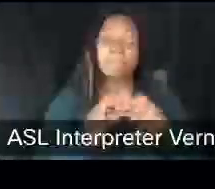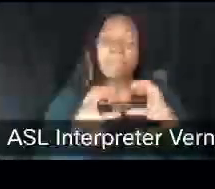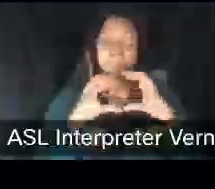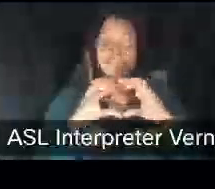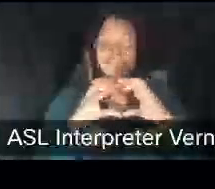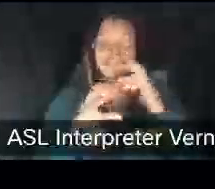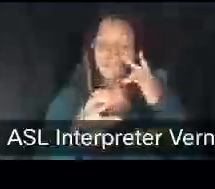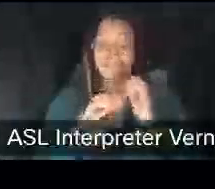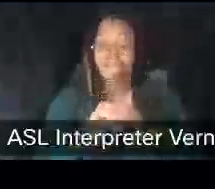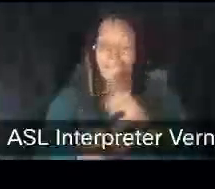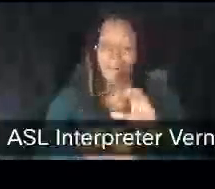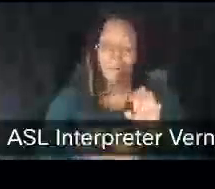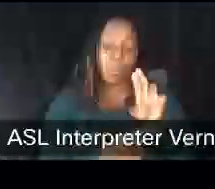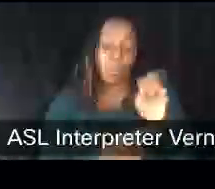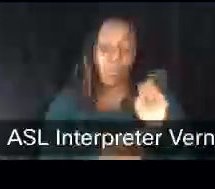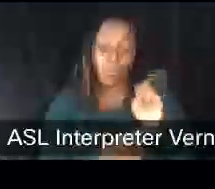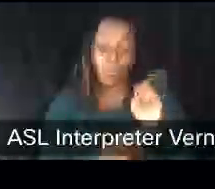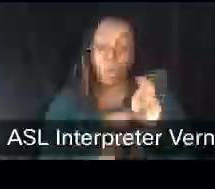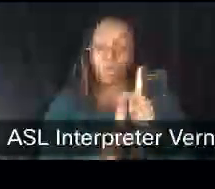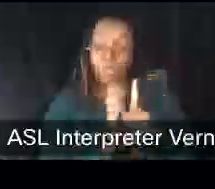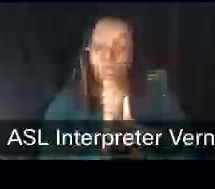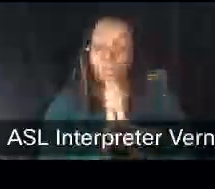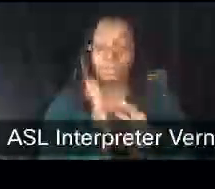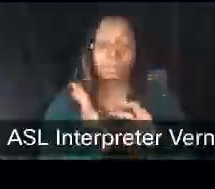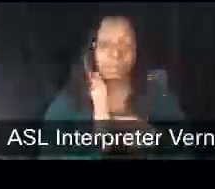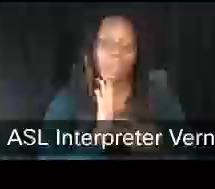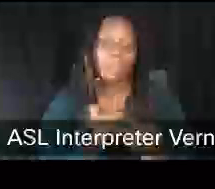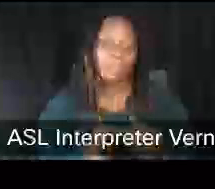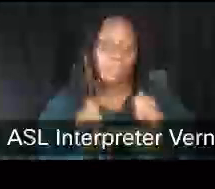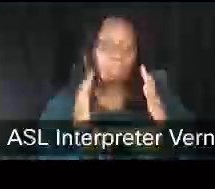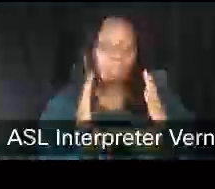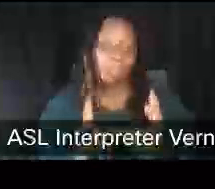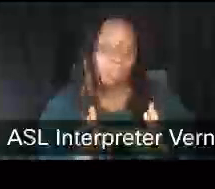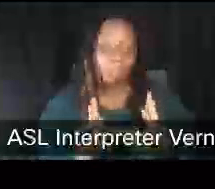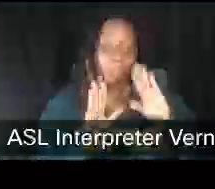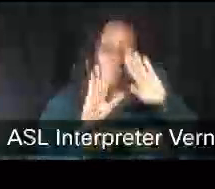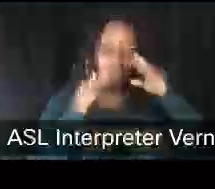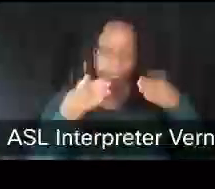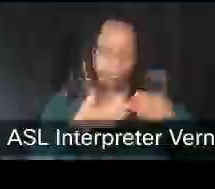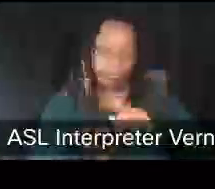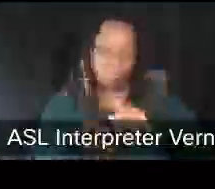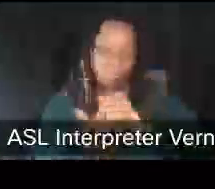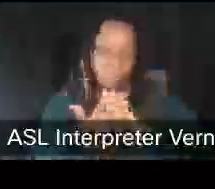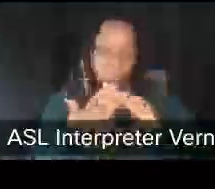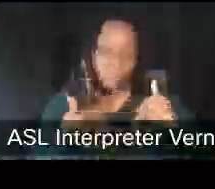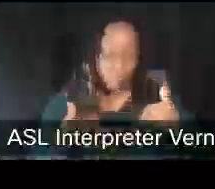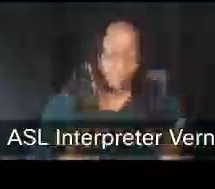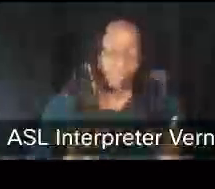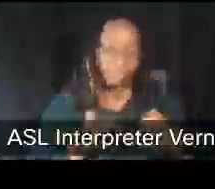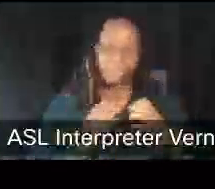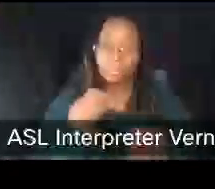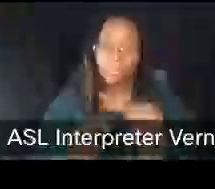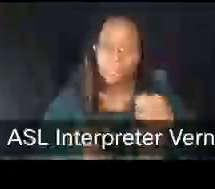at the center, which are a survivor-defined approach, physical and emotional safety, hope and resilience,